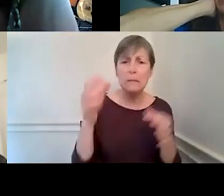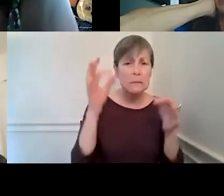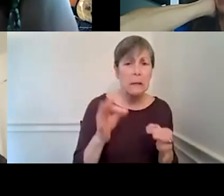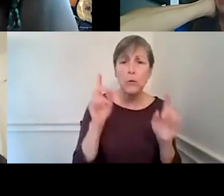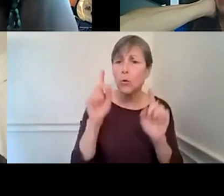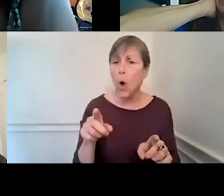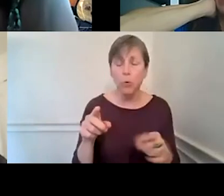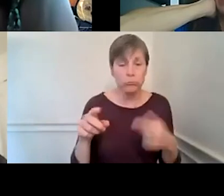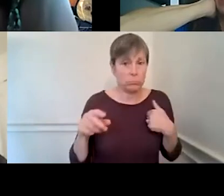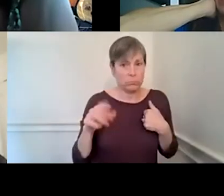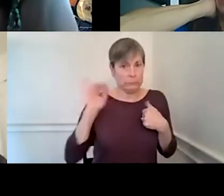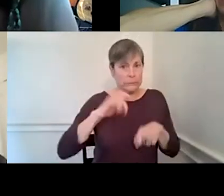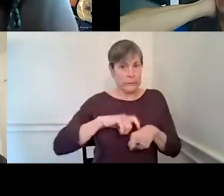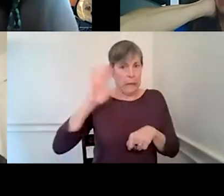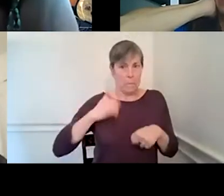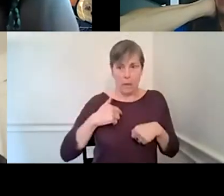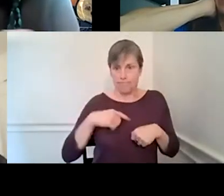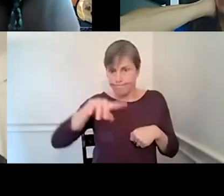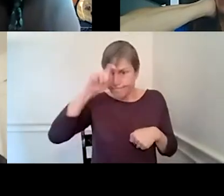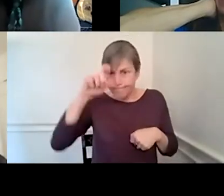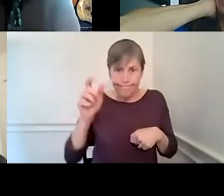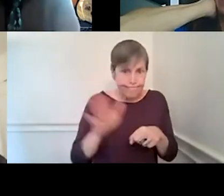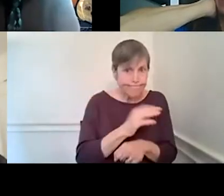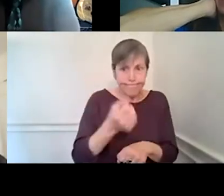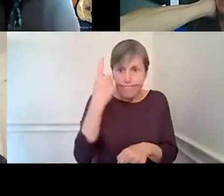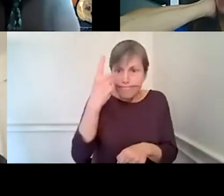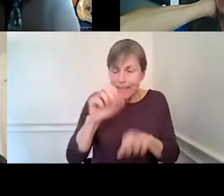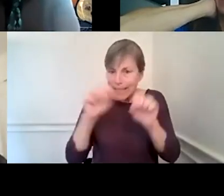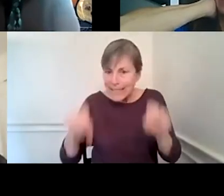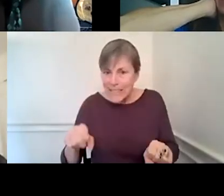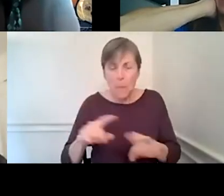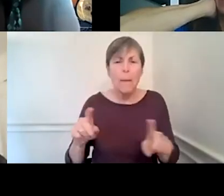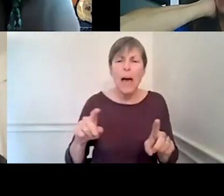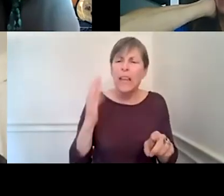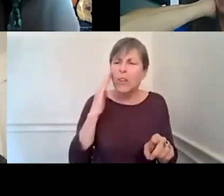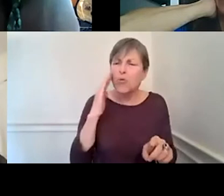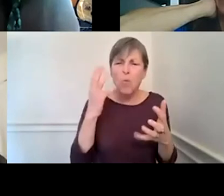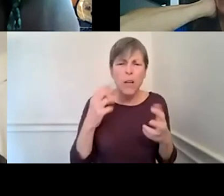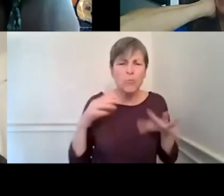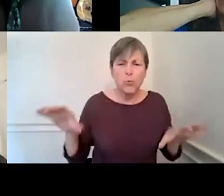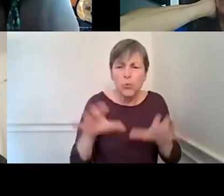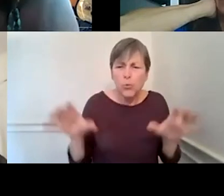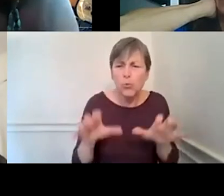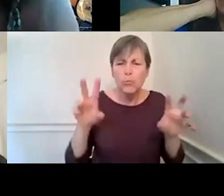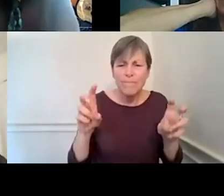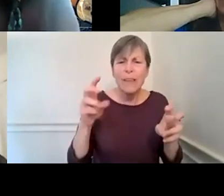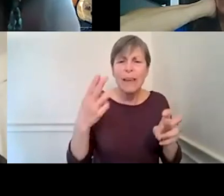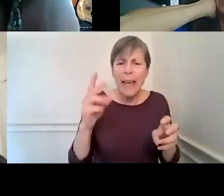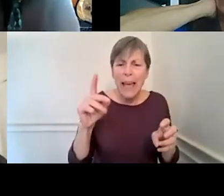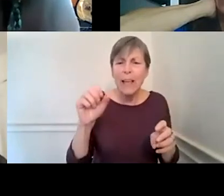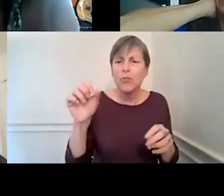quite understand the system then, but then I came over, but I knew that I wanted something hands-on, really